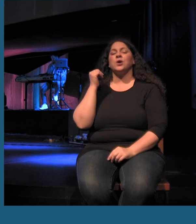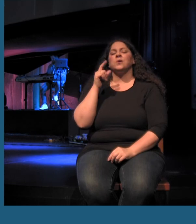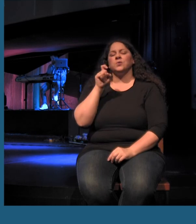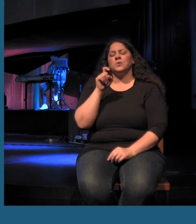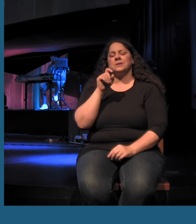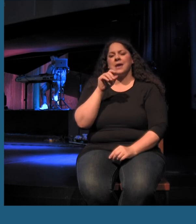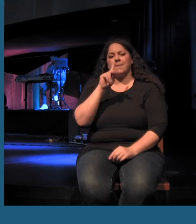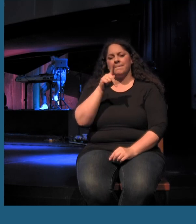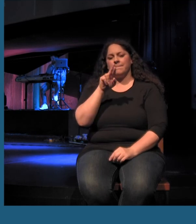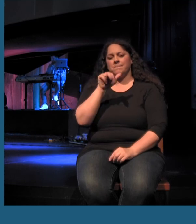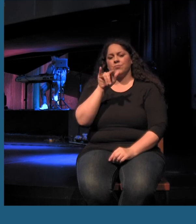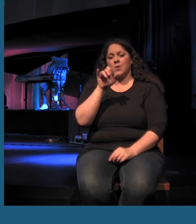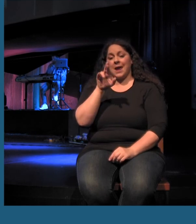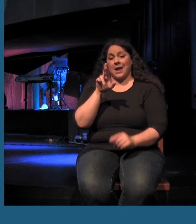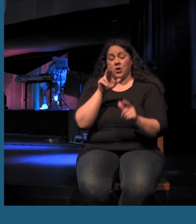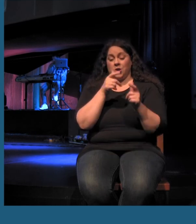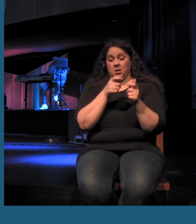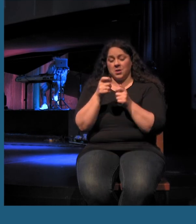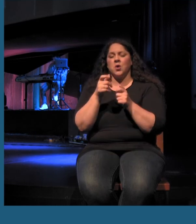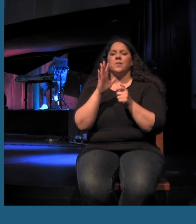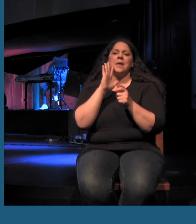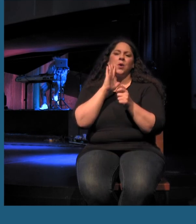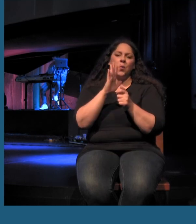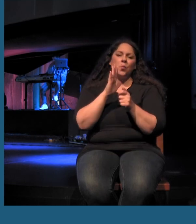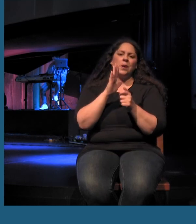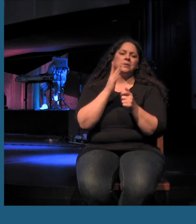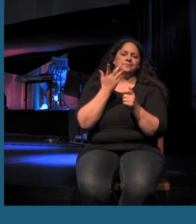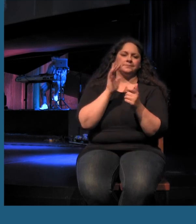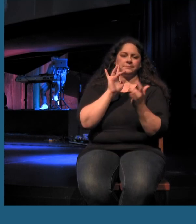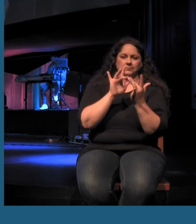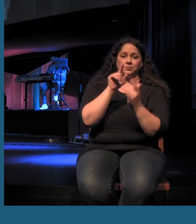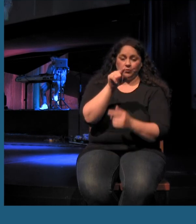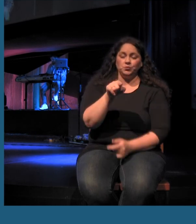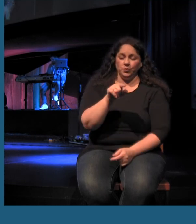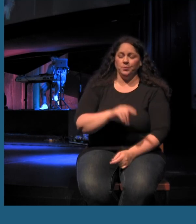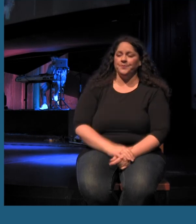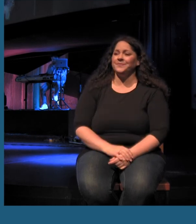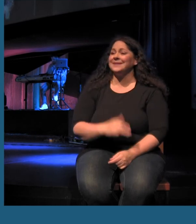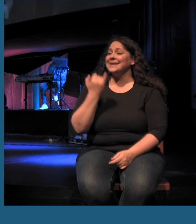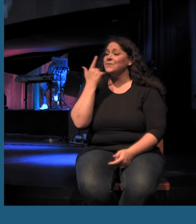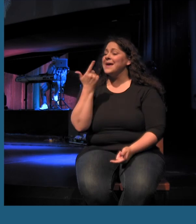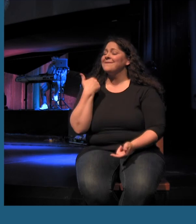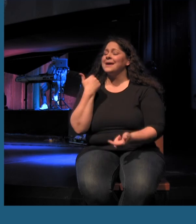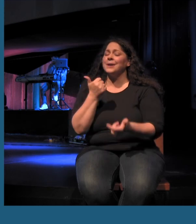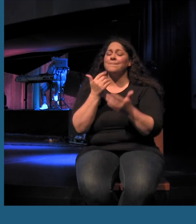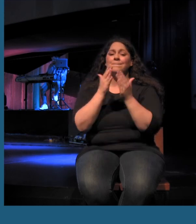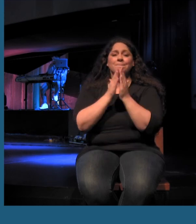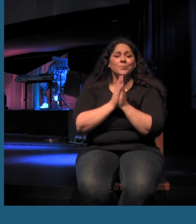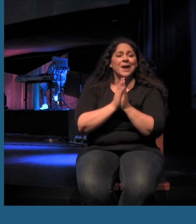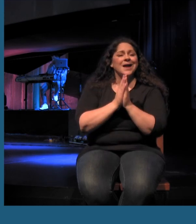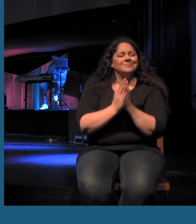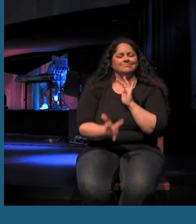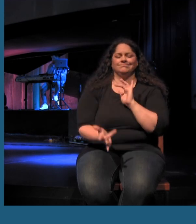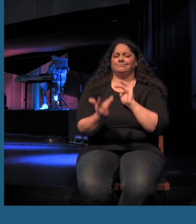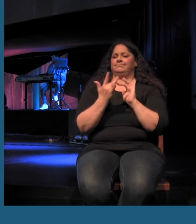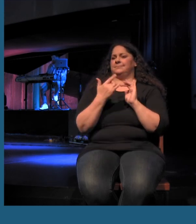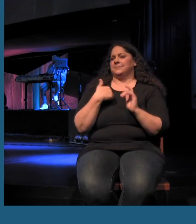with you any way that we can. If it's for prayer, if you have some questions, please don't hesitate. Reach out to